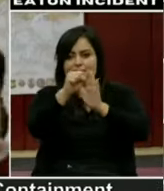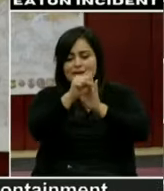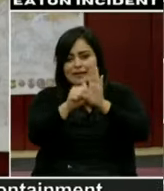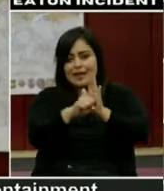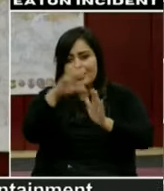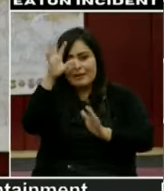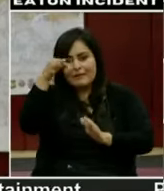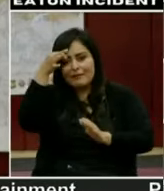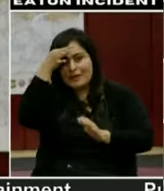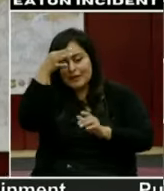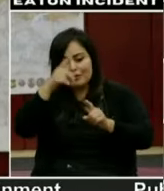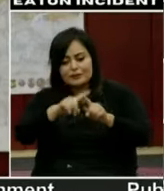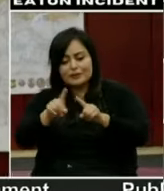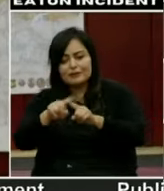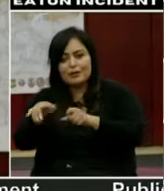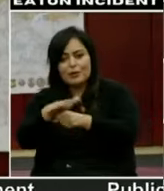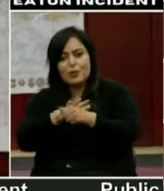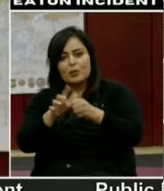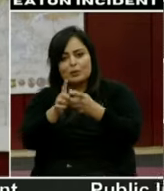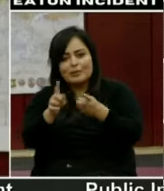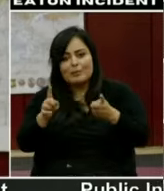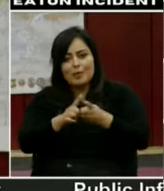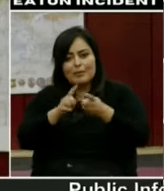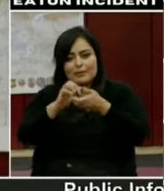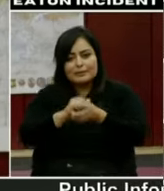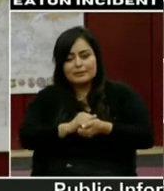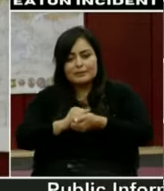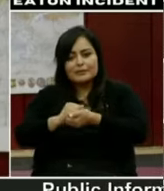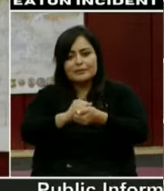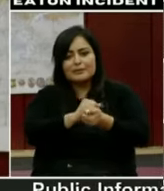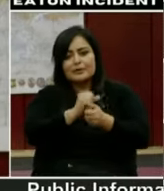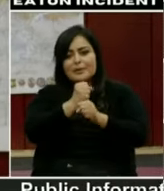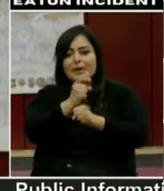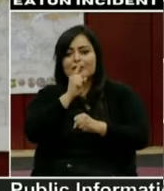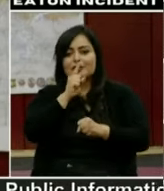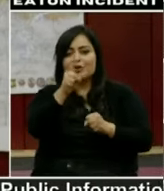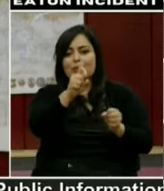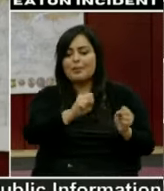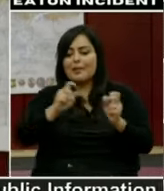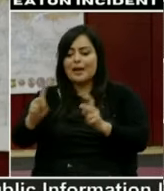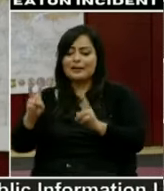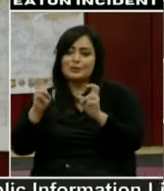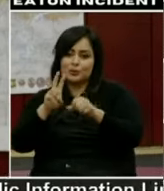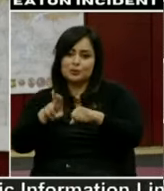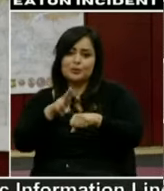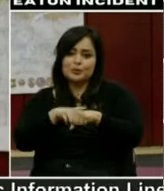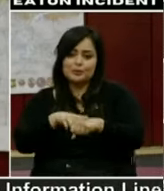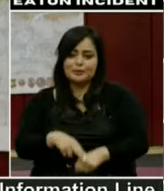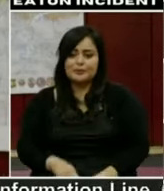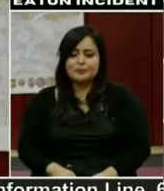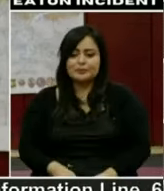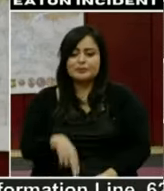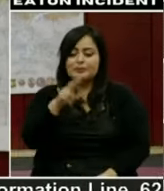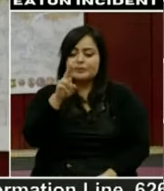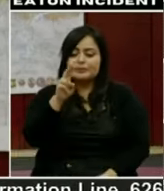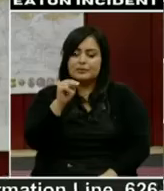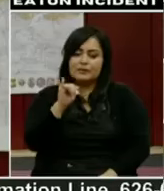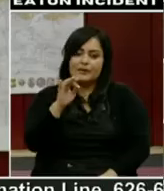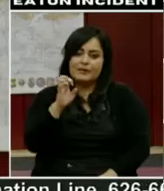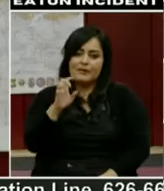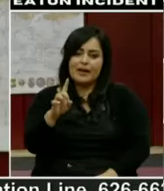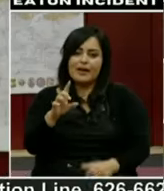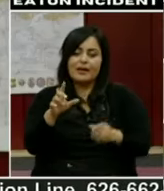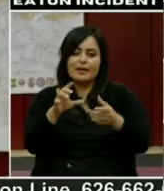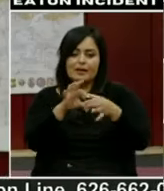here to help get you guys back to some kind of normalcy. So Unified Command, we come in with 4 different